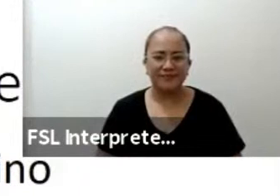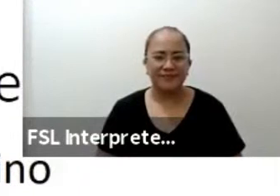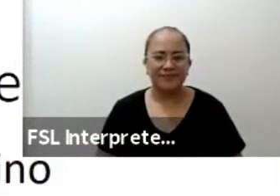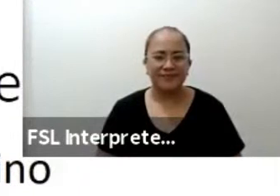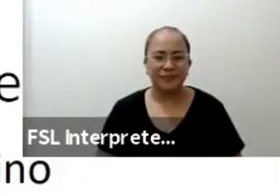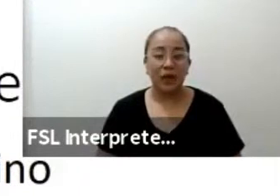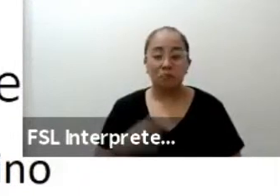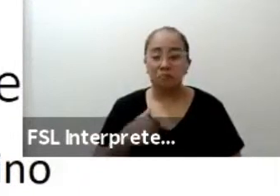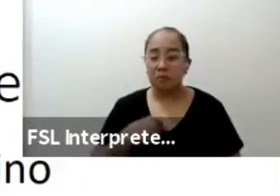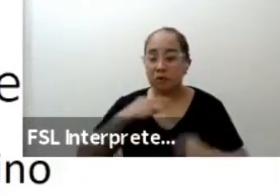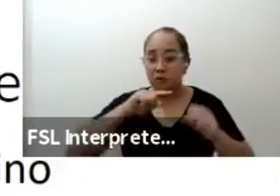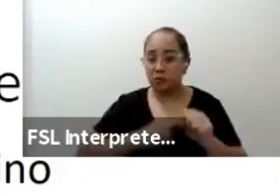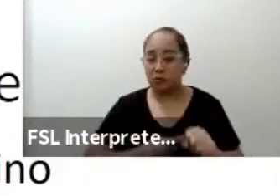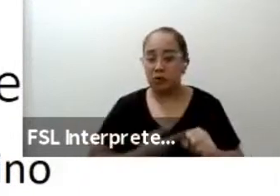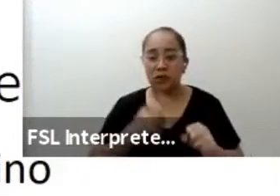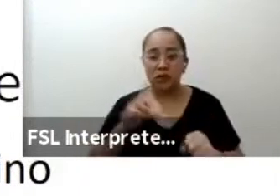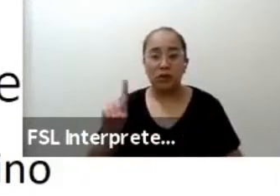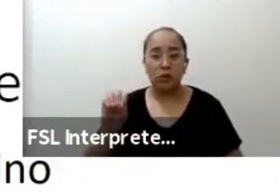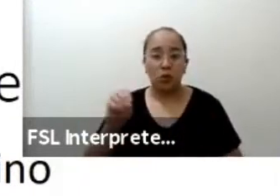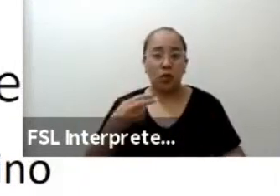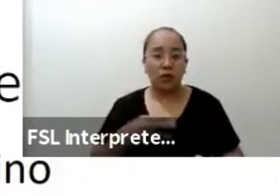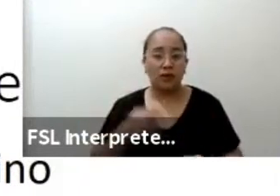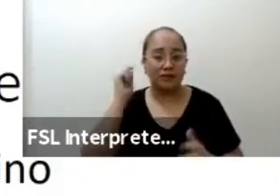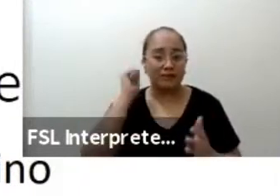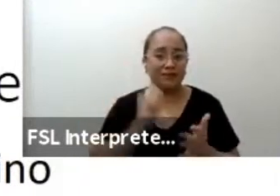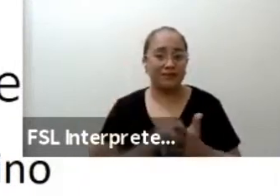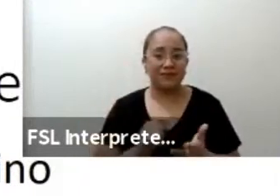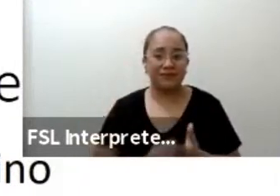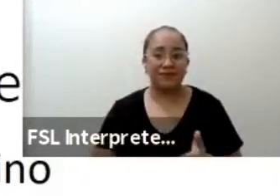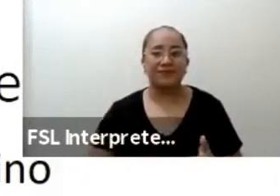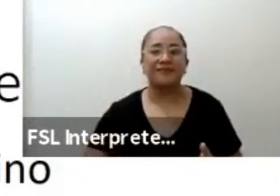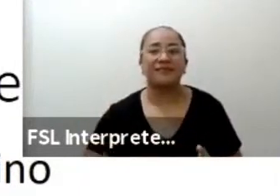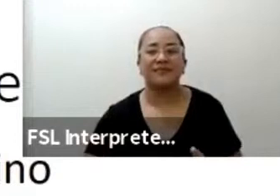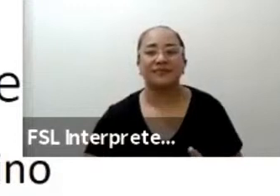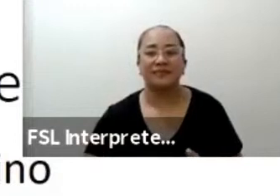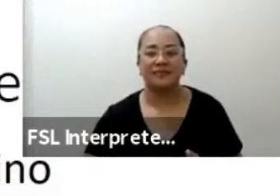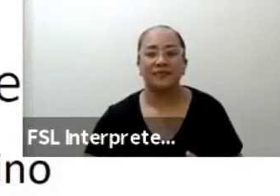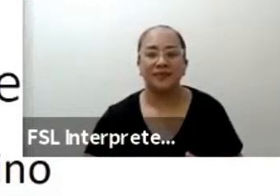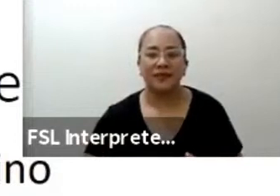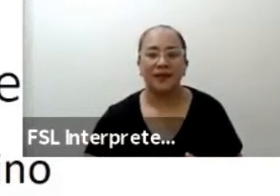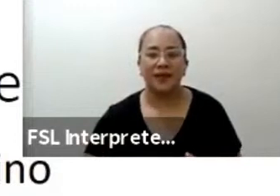When I started as DOH secretary, 10 billion ang budget.